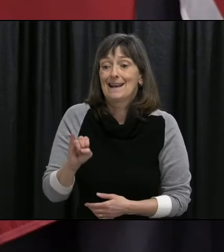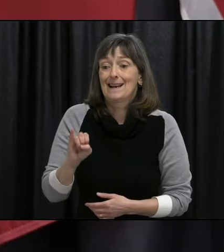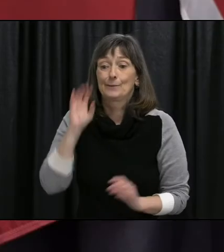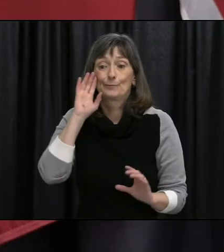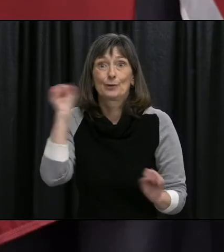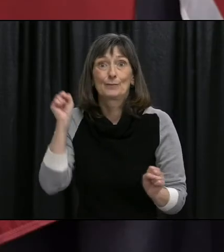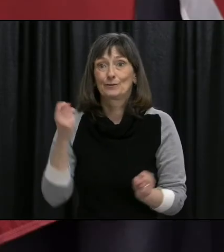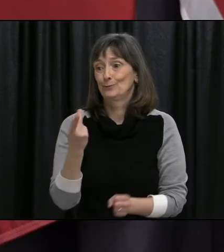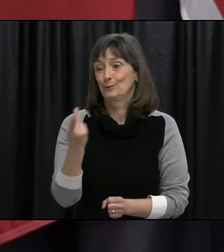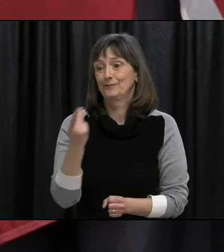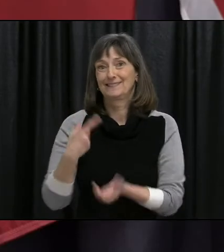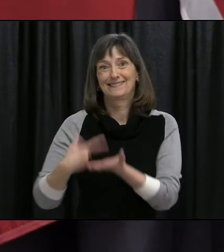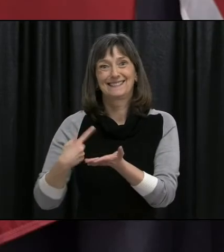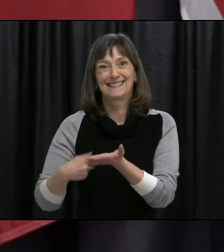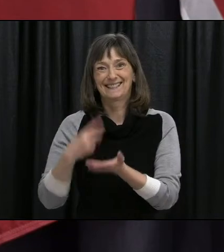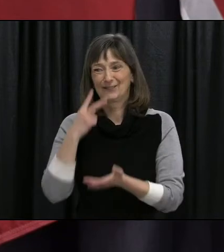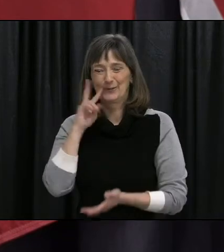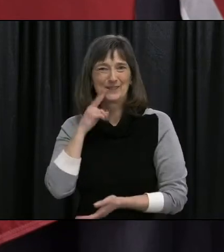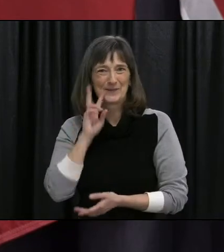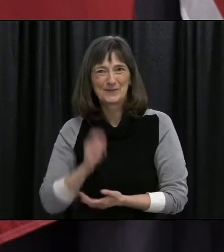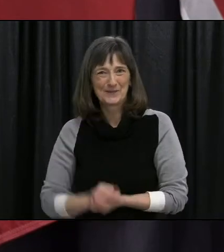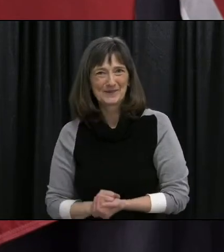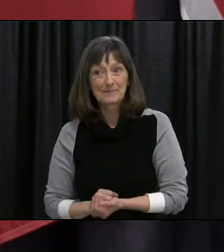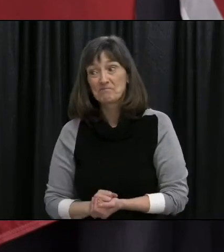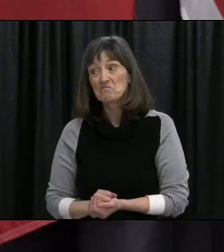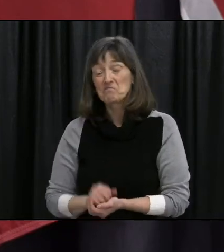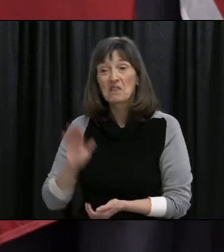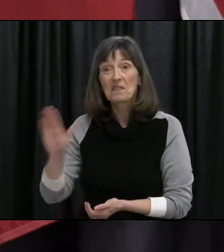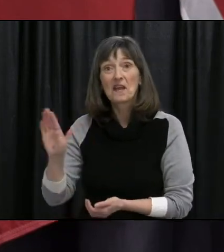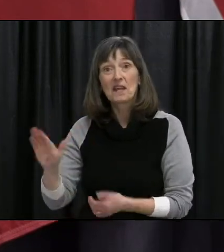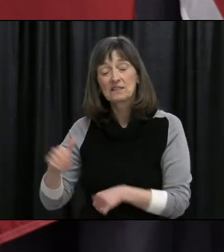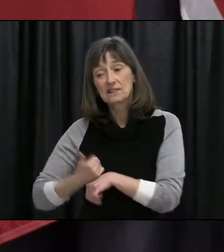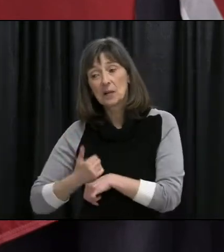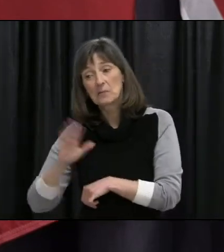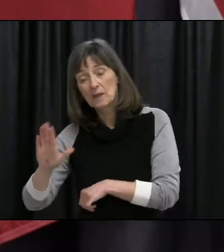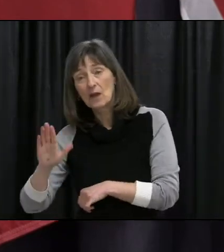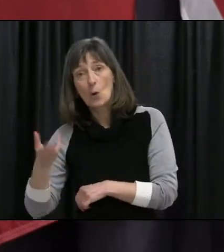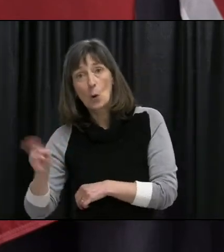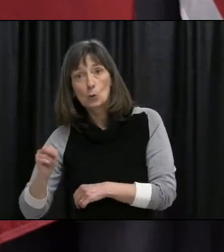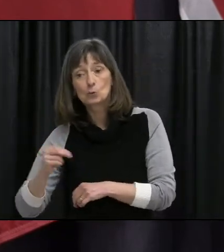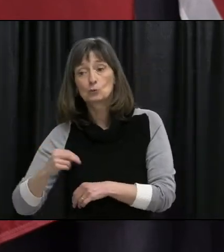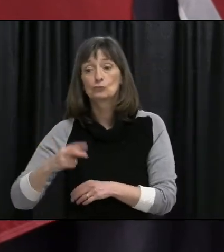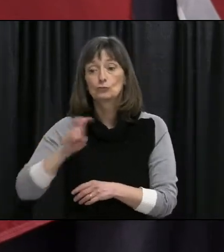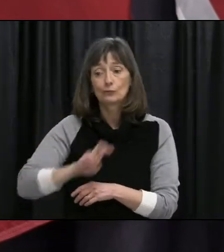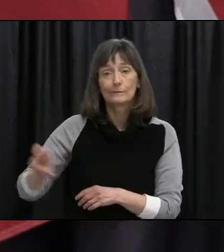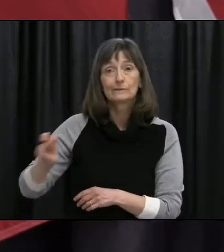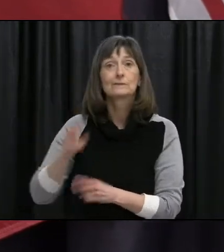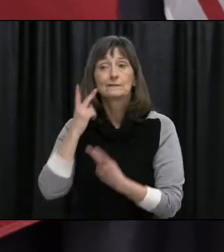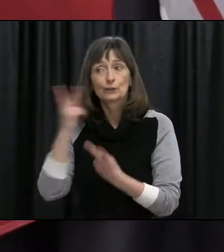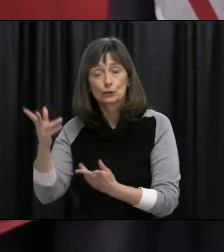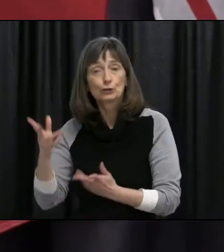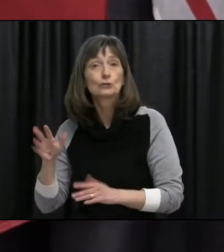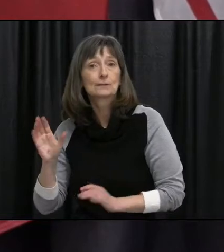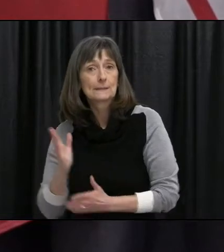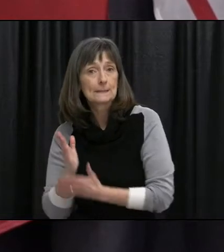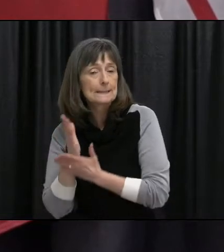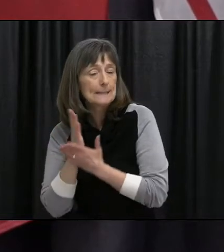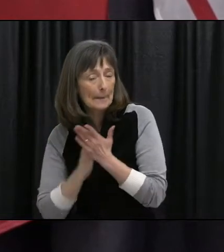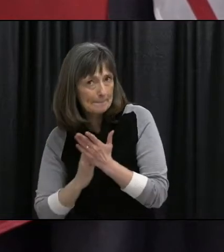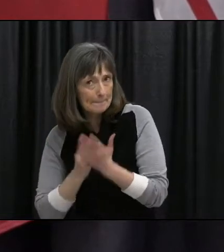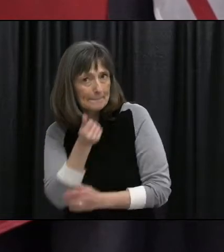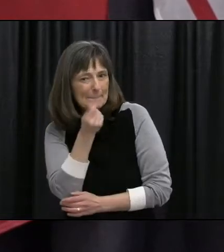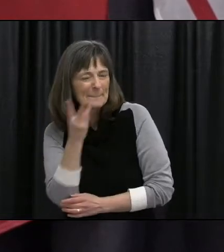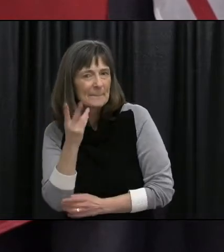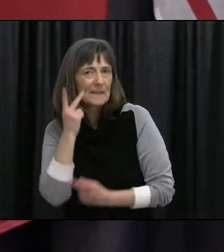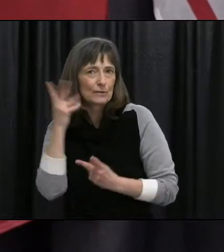the day before yesterday. So, they're putting in some travel restrictions, and they're going to allow some certain residents that would have been, coming